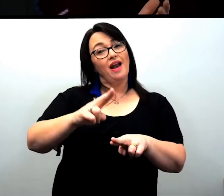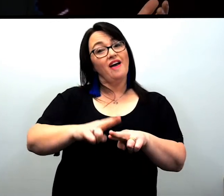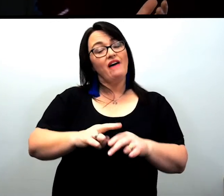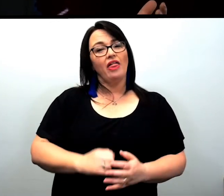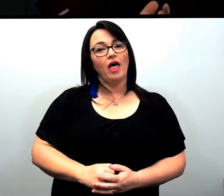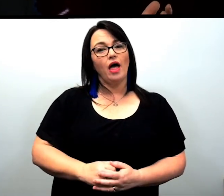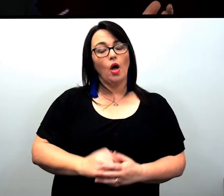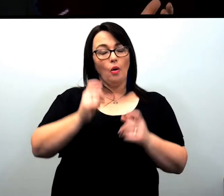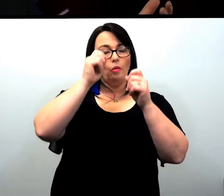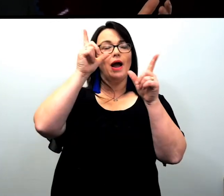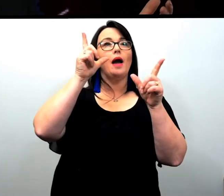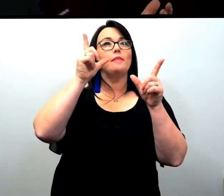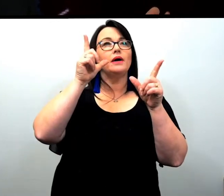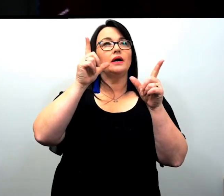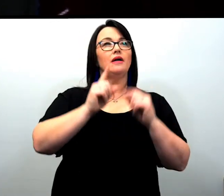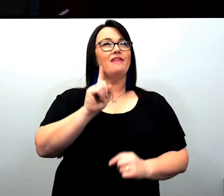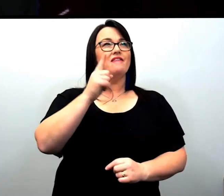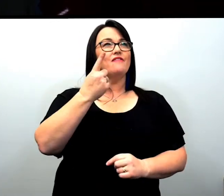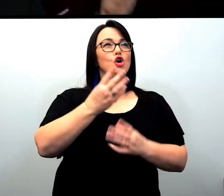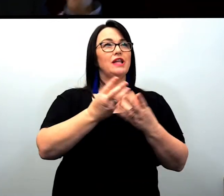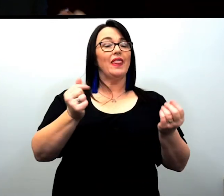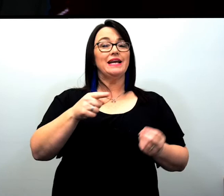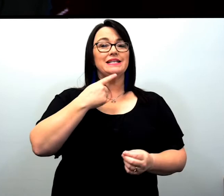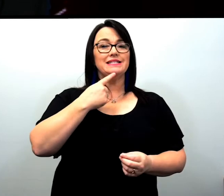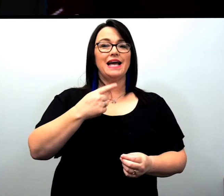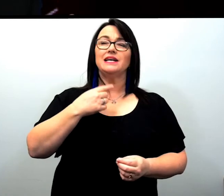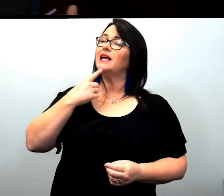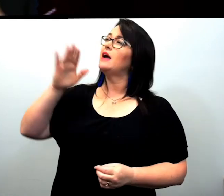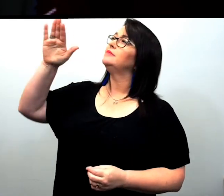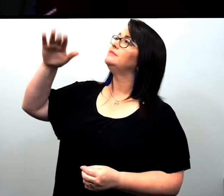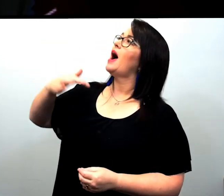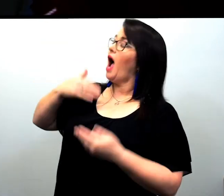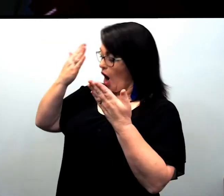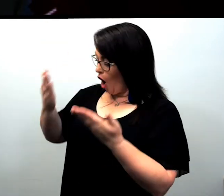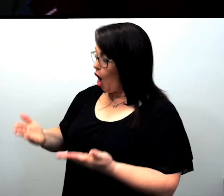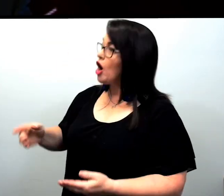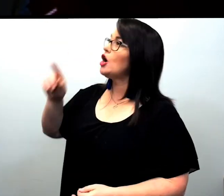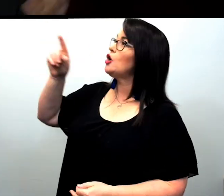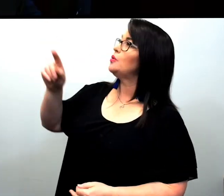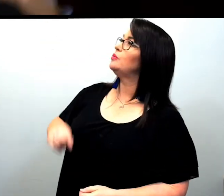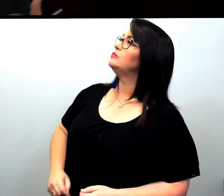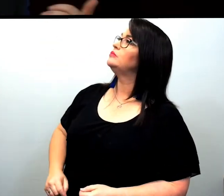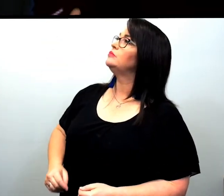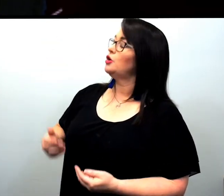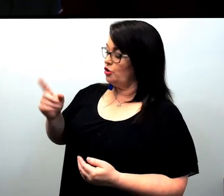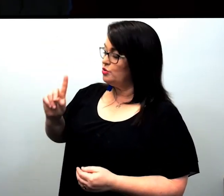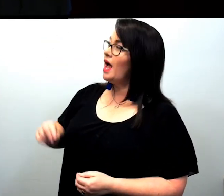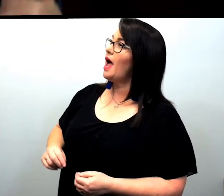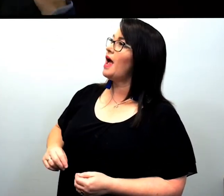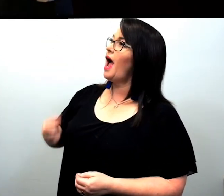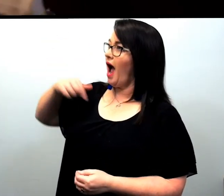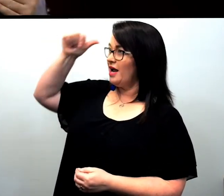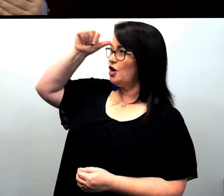honor you, Holy Spirit. I receive you today. And he would take a deep breath of faith, an act of faith, saying, I recognize you're here.